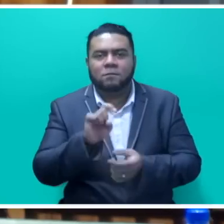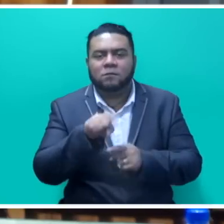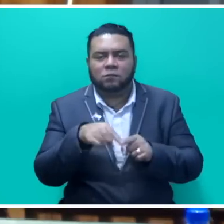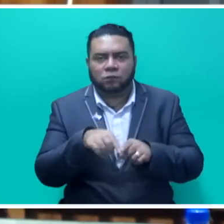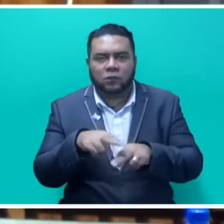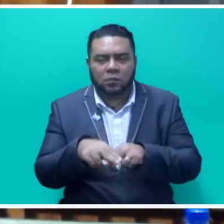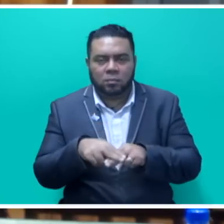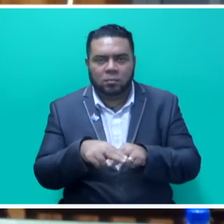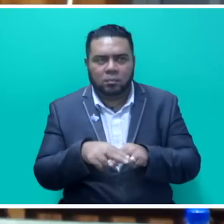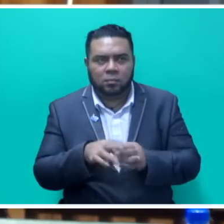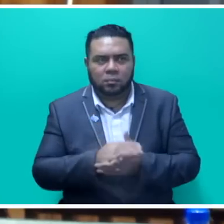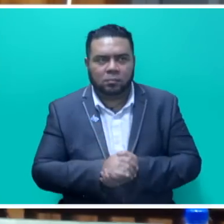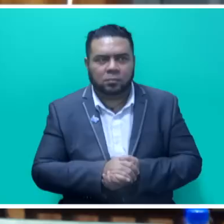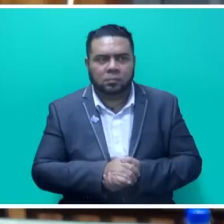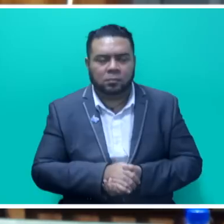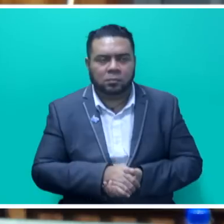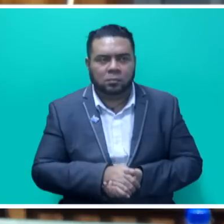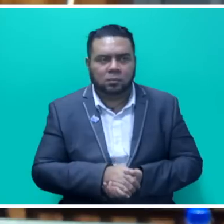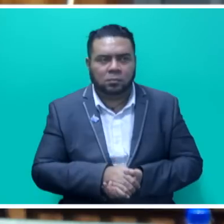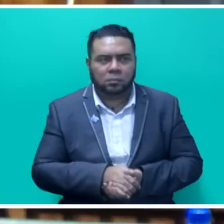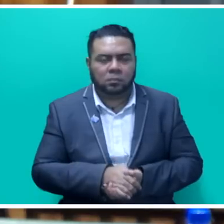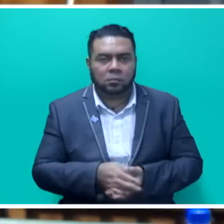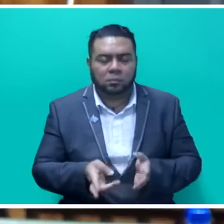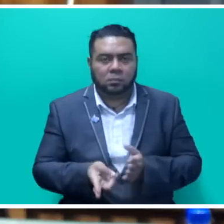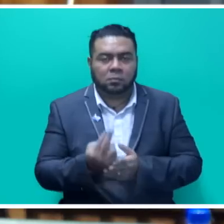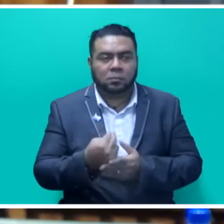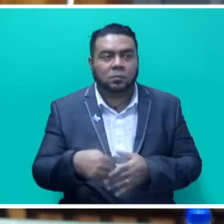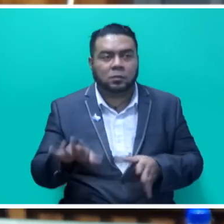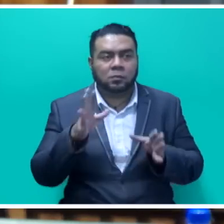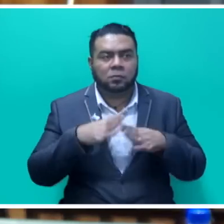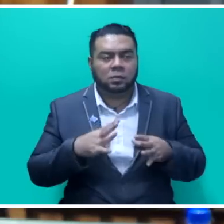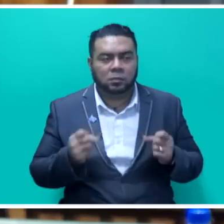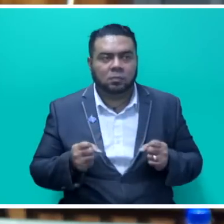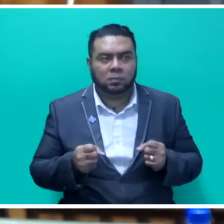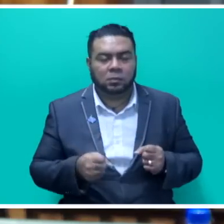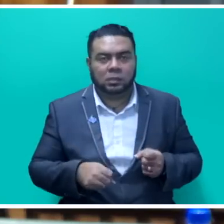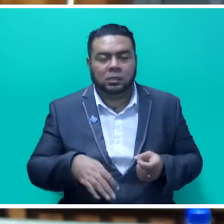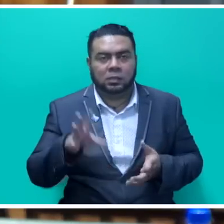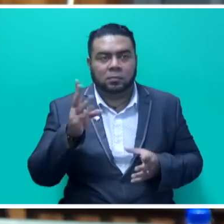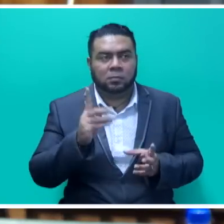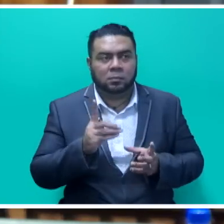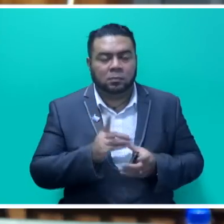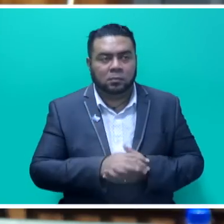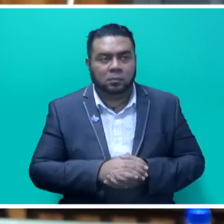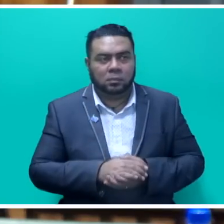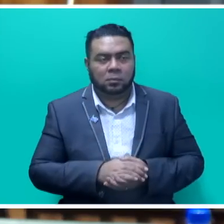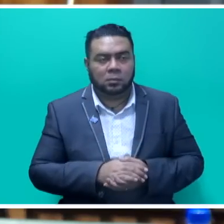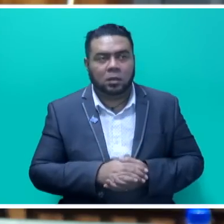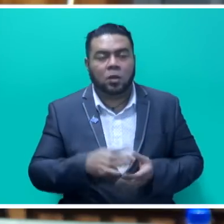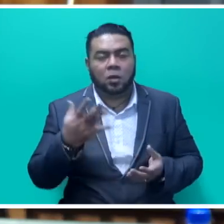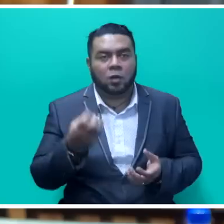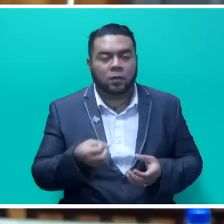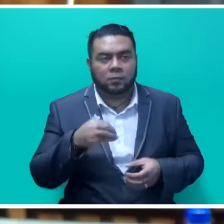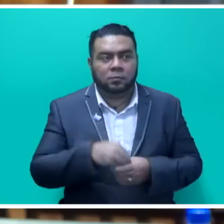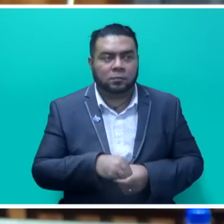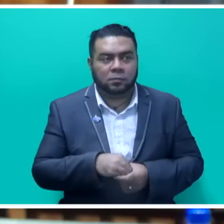Central to this task, Mr. Speaker, is the restoration of all freedoms, democratization of institutions